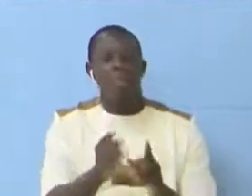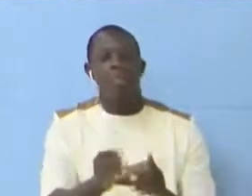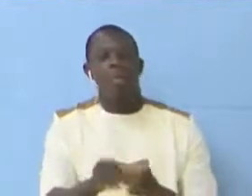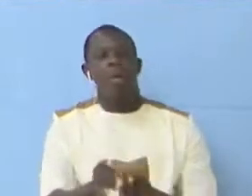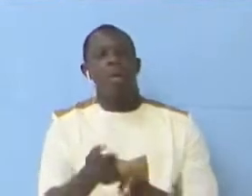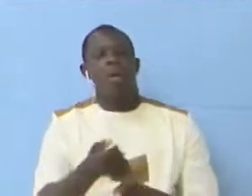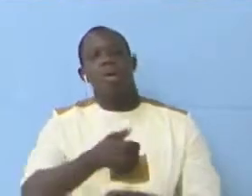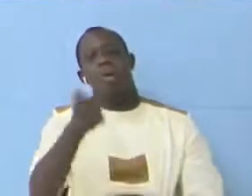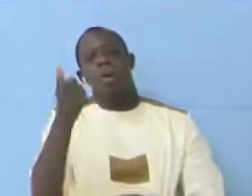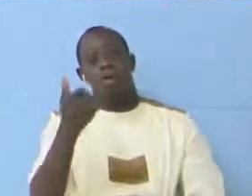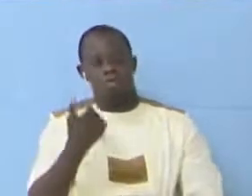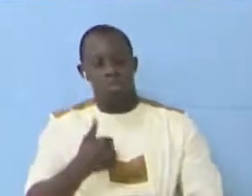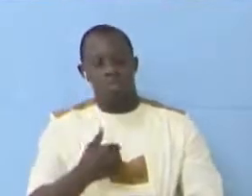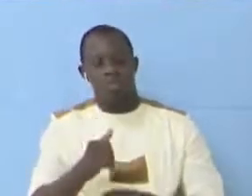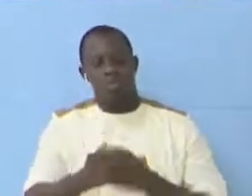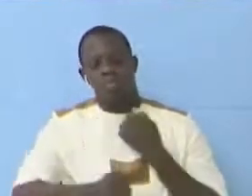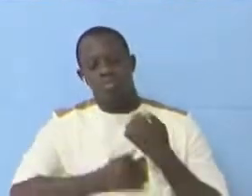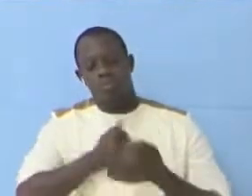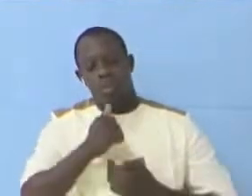whereas others suffered.